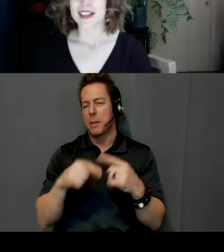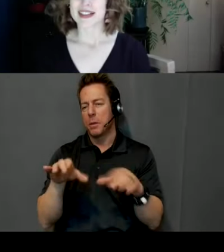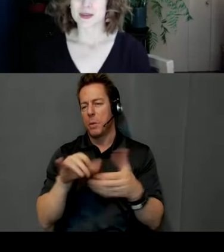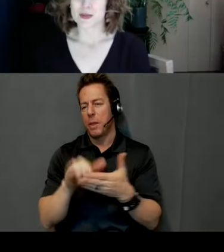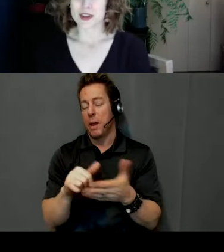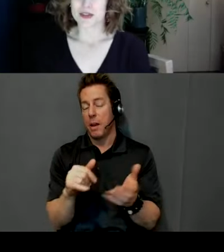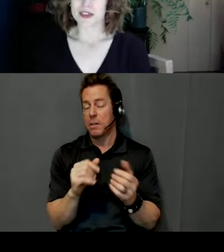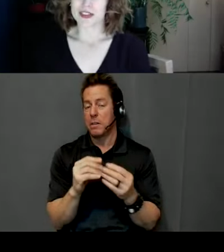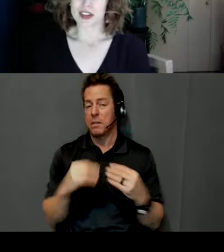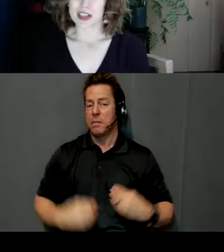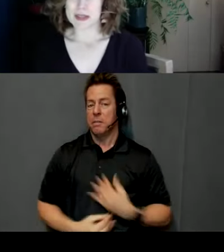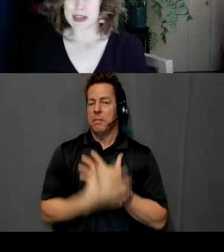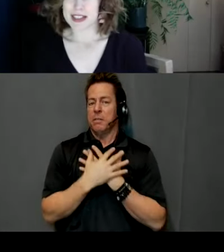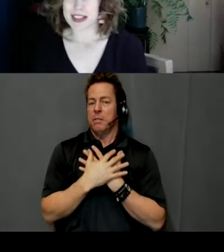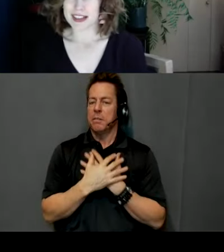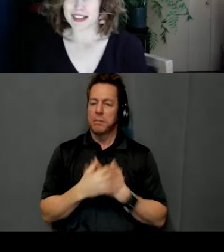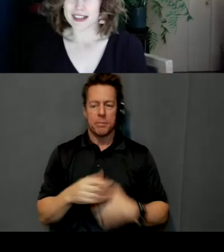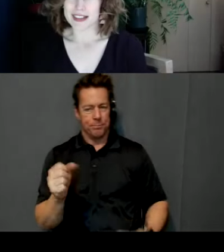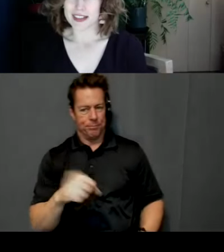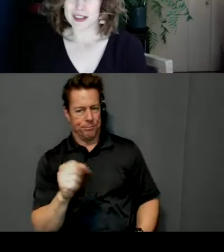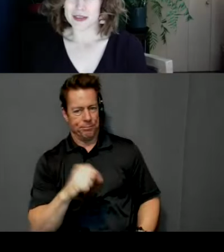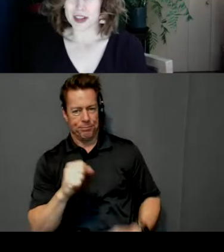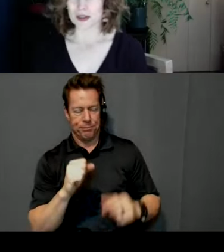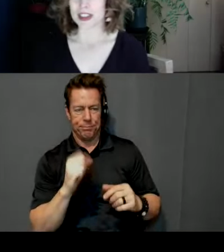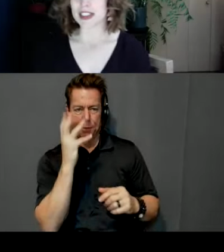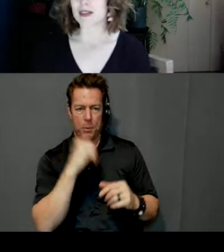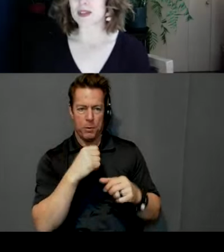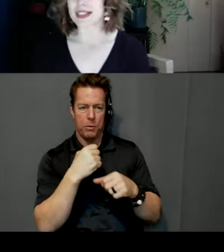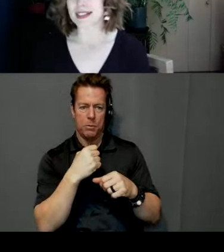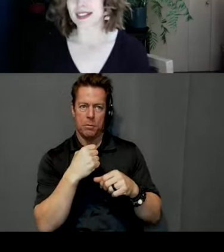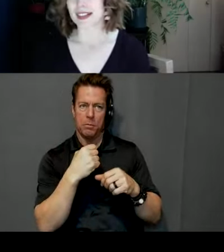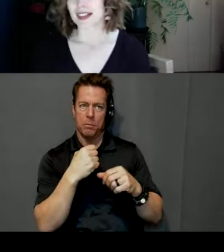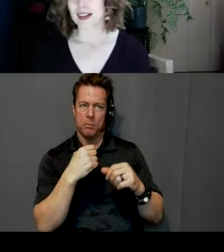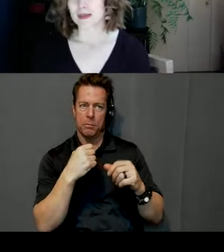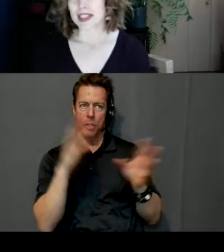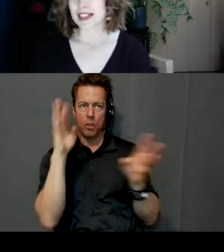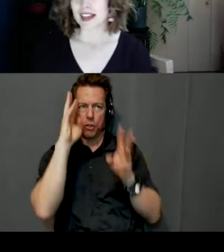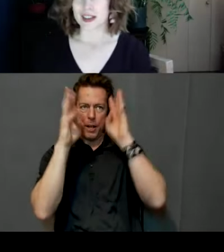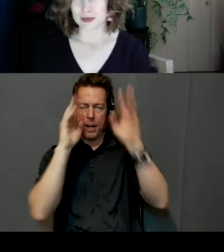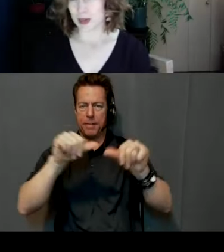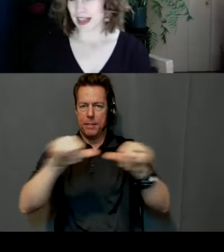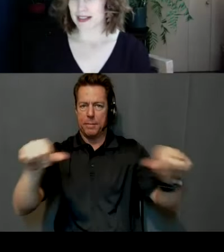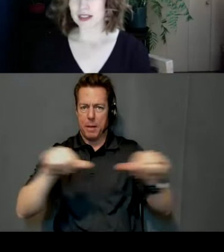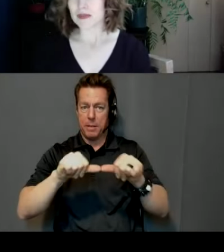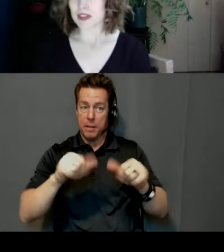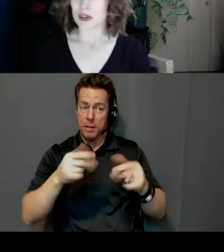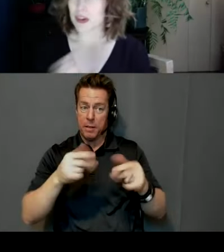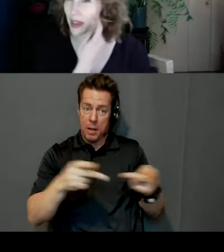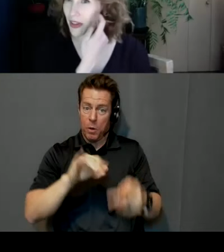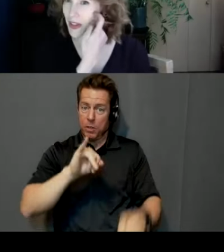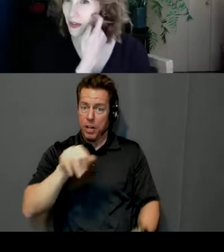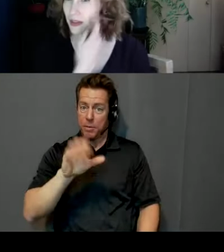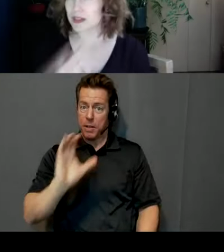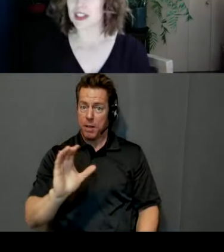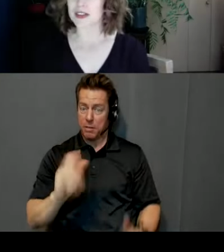It's a wonderful creative space, and not only that it was the site of where Castle lived for so long,